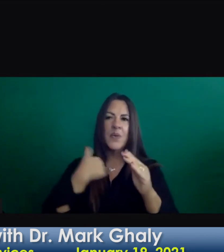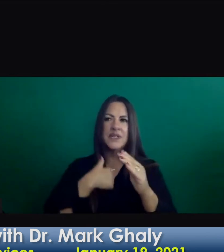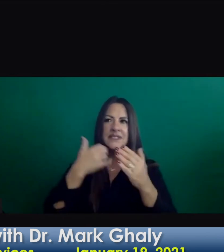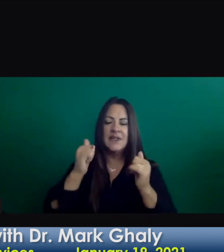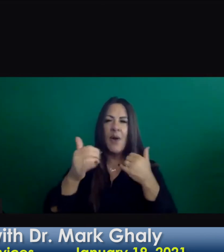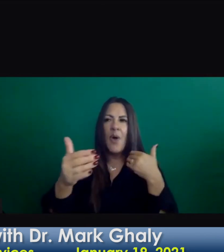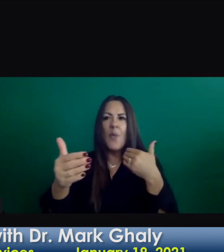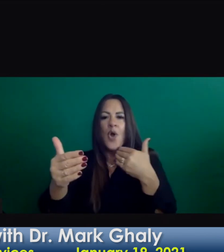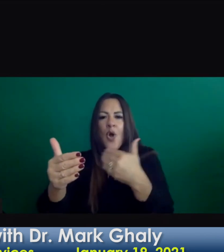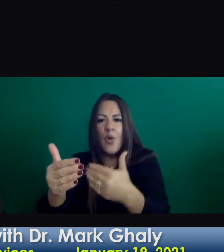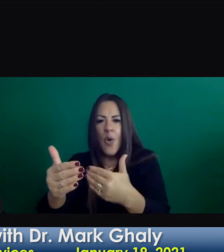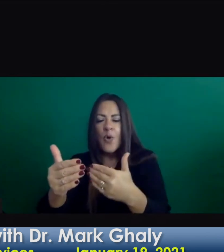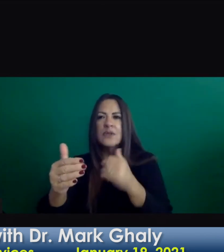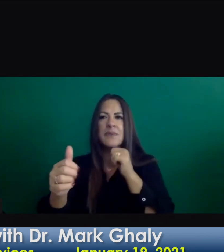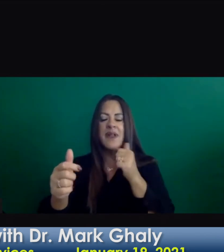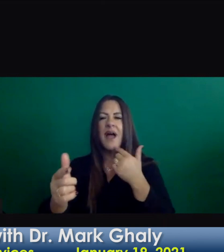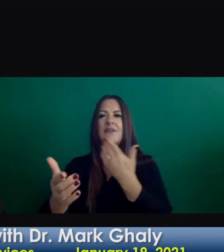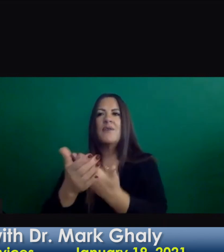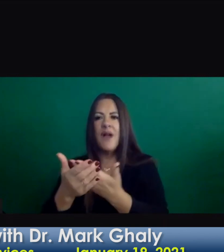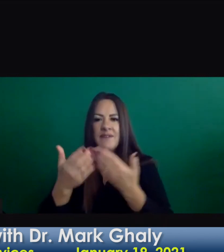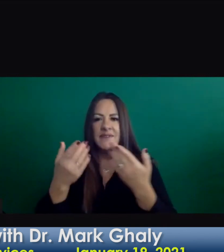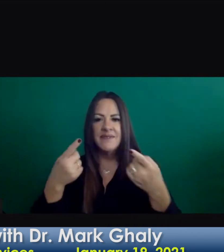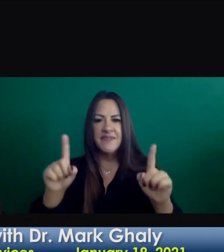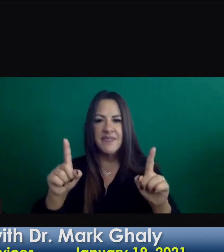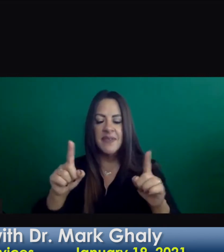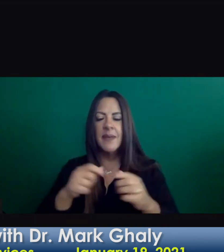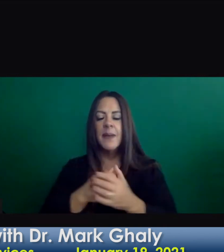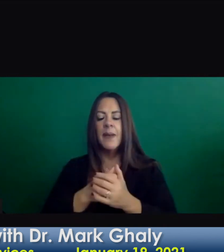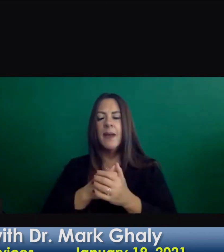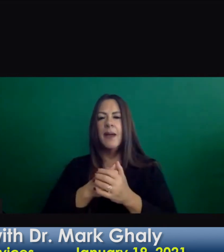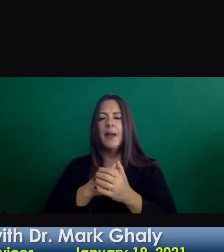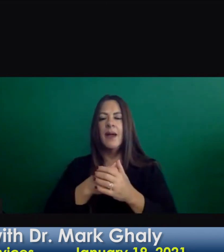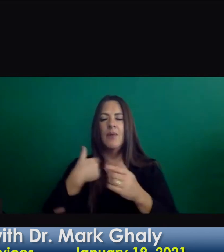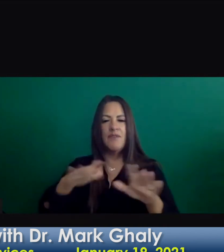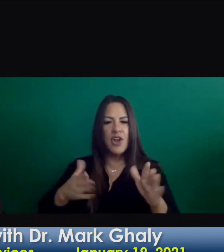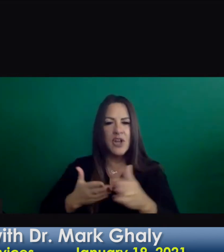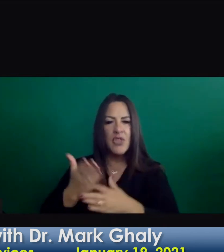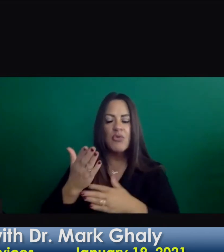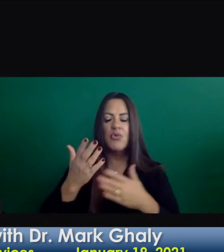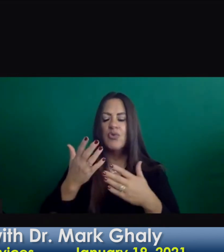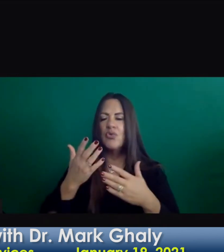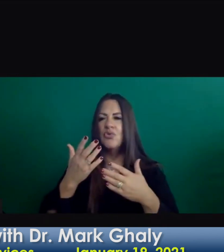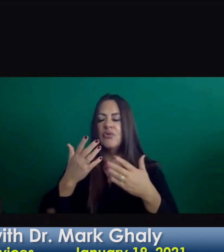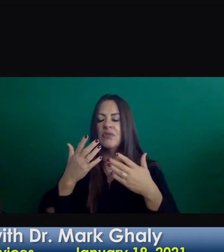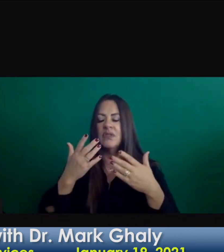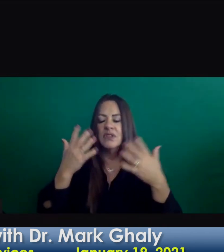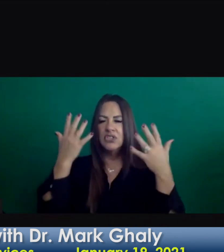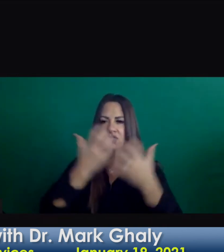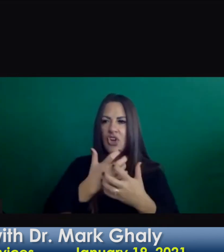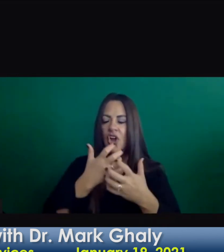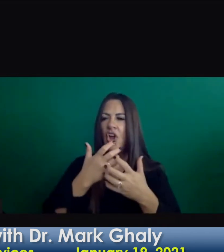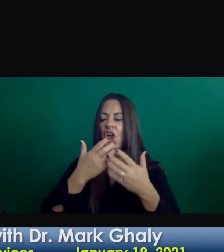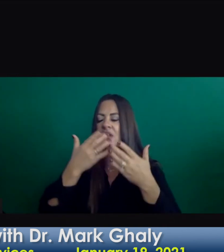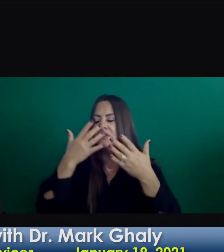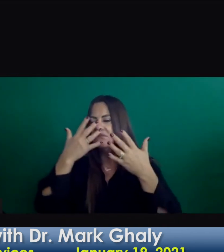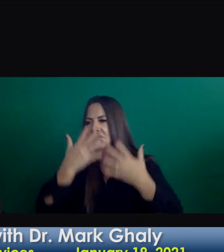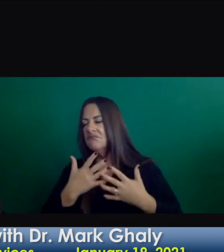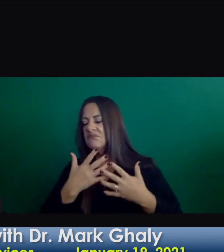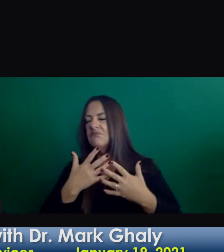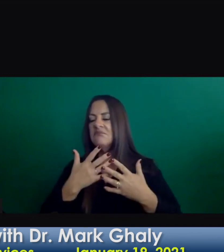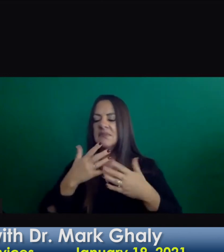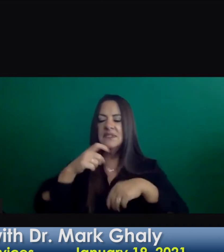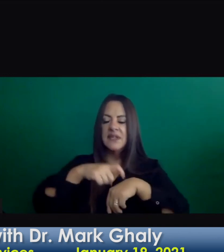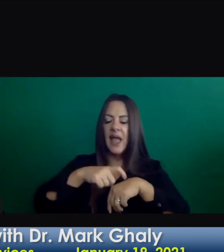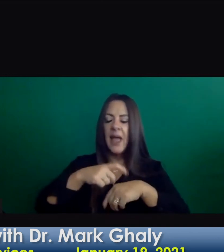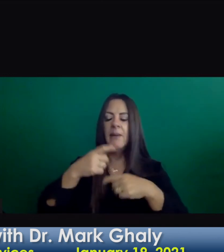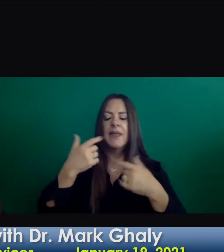hopefully through the darkest part. And with all of the focus, as you heard from the questions on vaccines, really amping